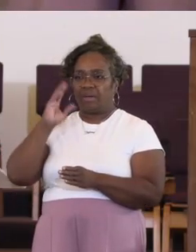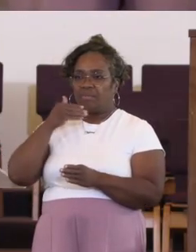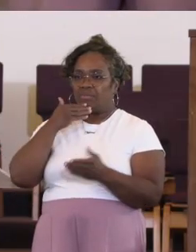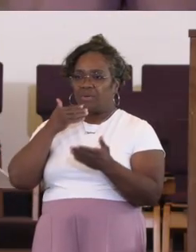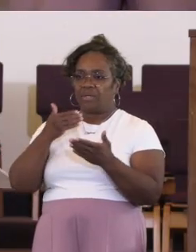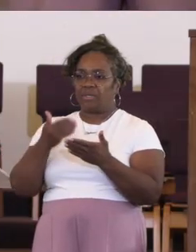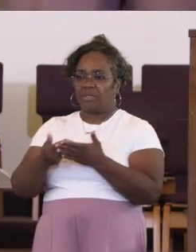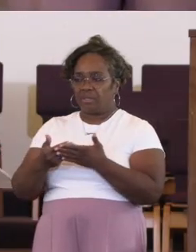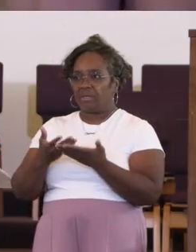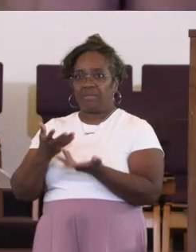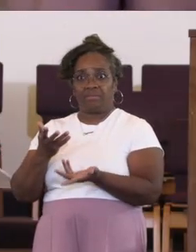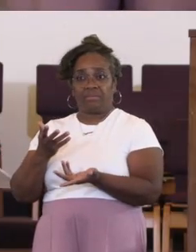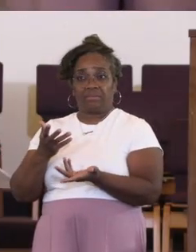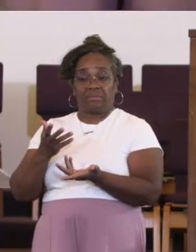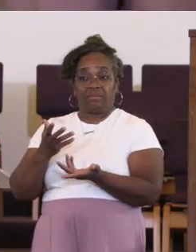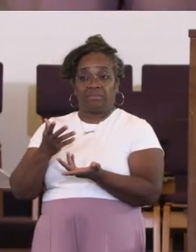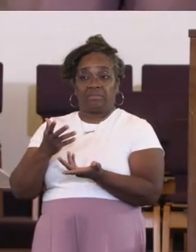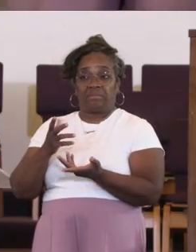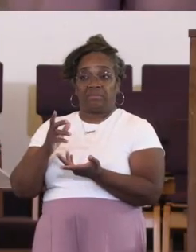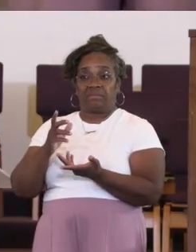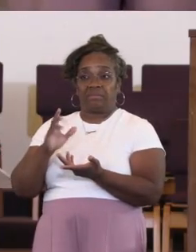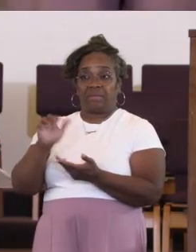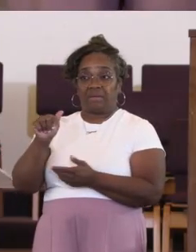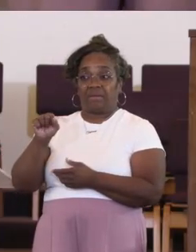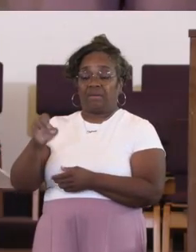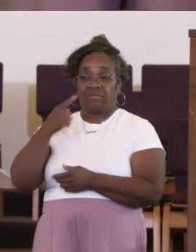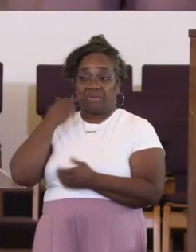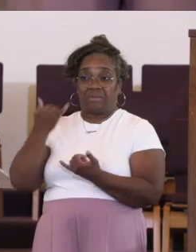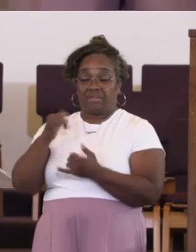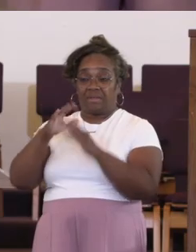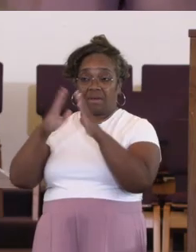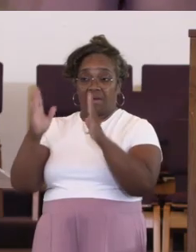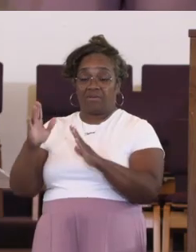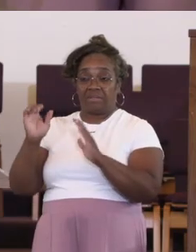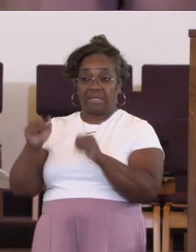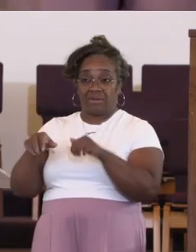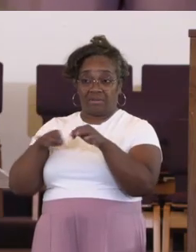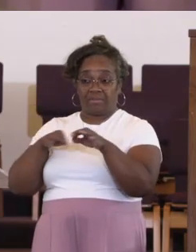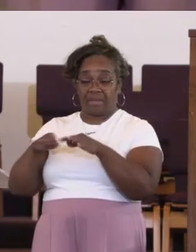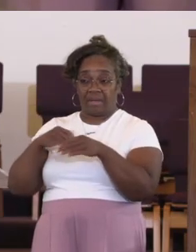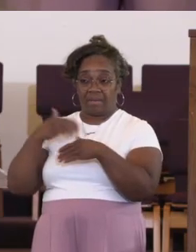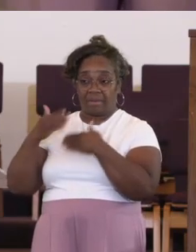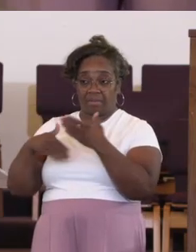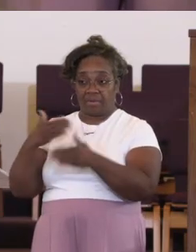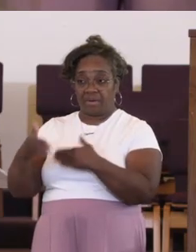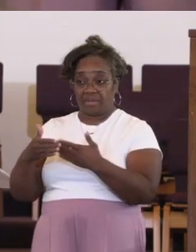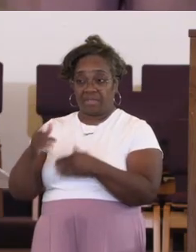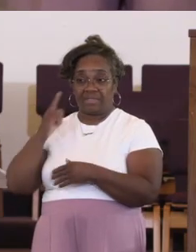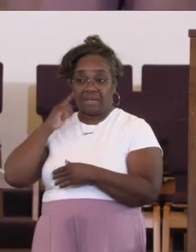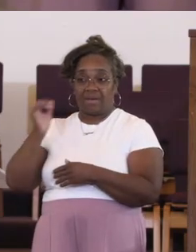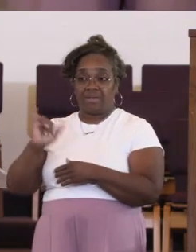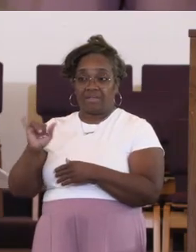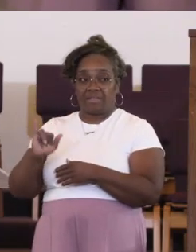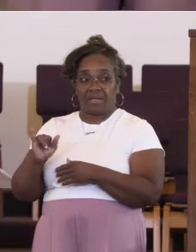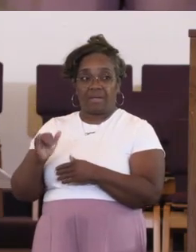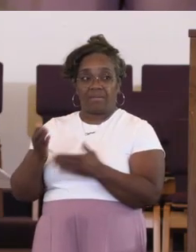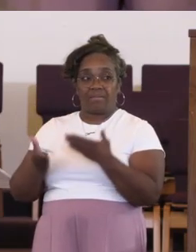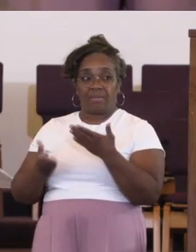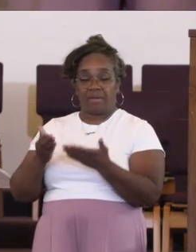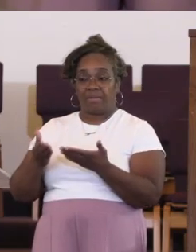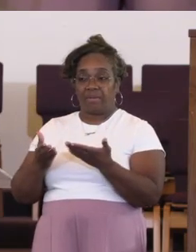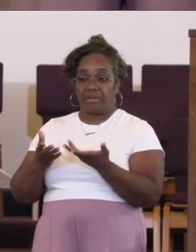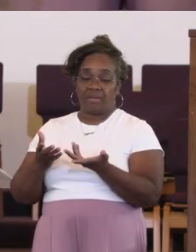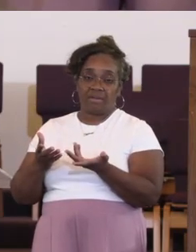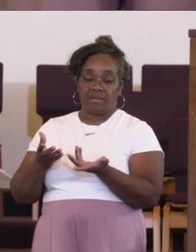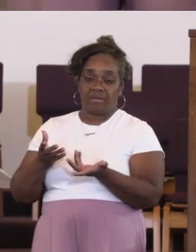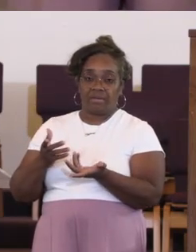this house. Will you see if you can take her through the process of how to do that? But it sounds like it might be on your Own It Now list. But let's see if we can take her